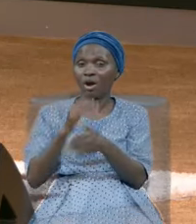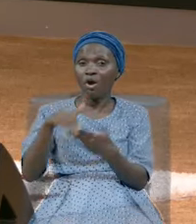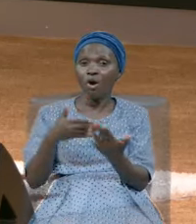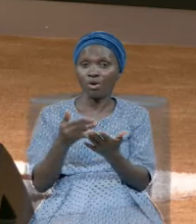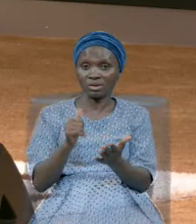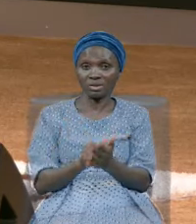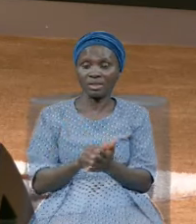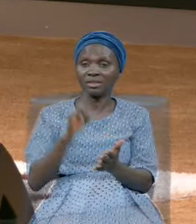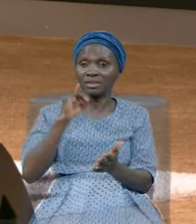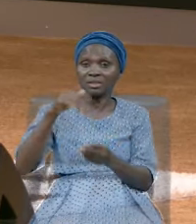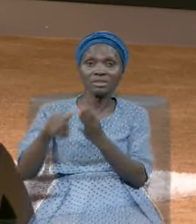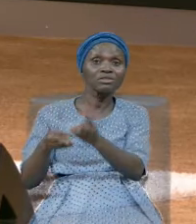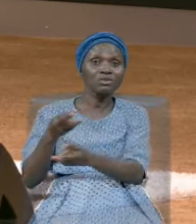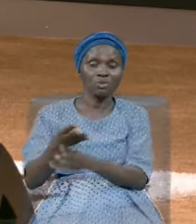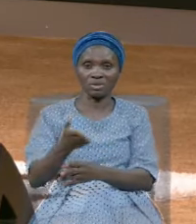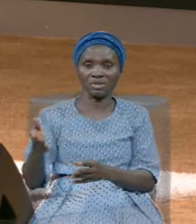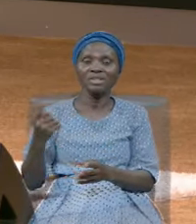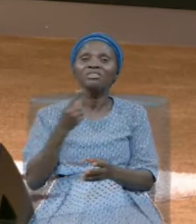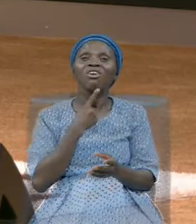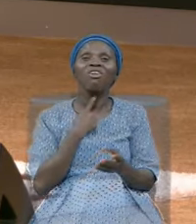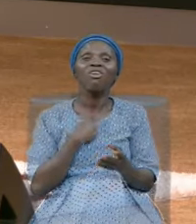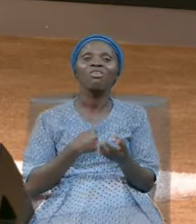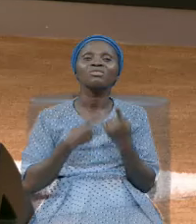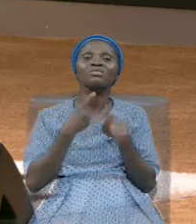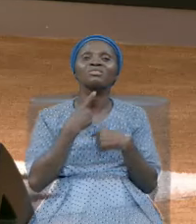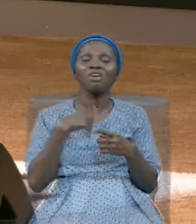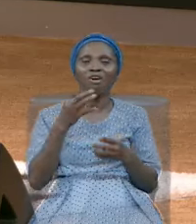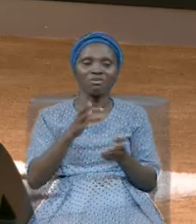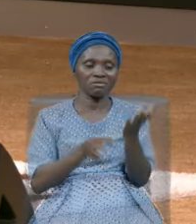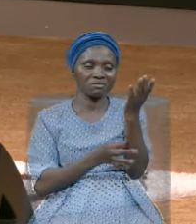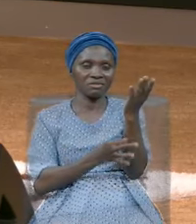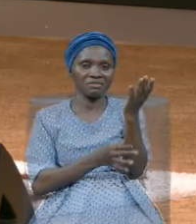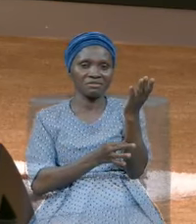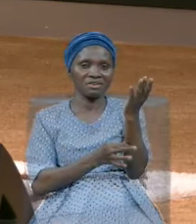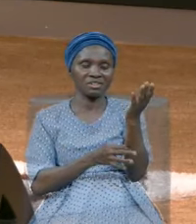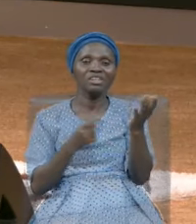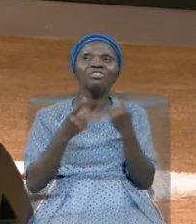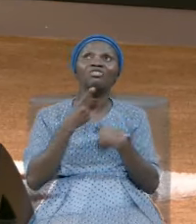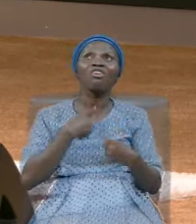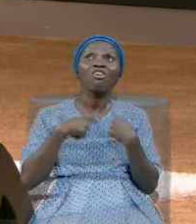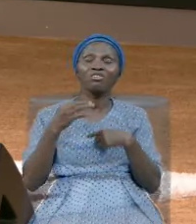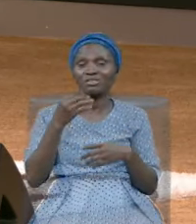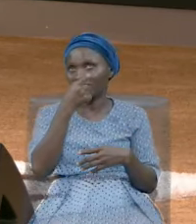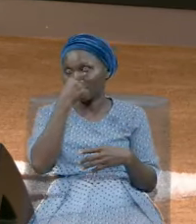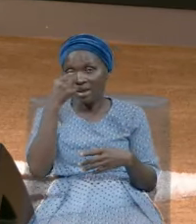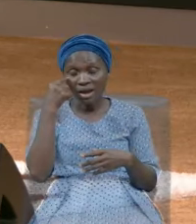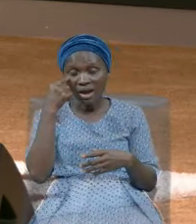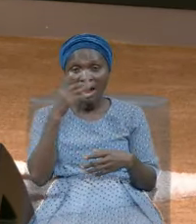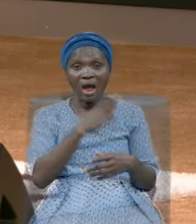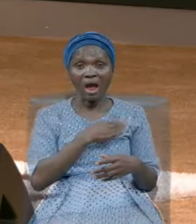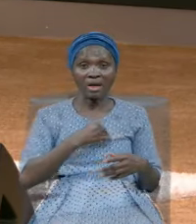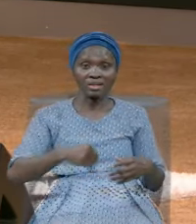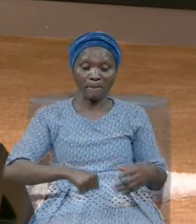world, the lust of the flesh and the lust of the eyes and the pride